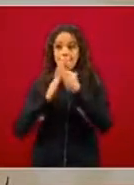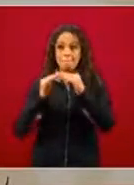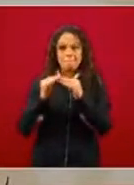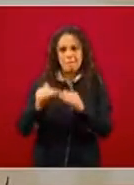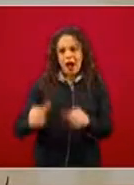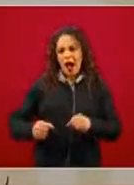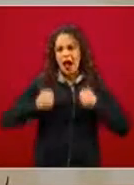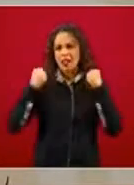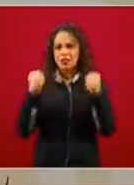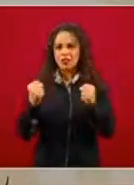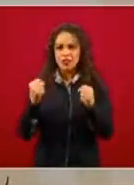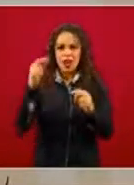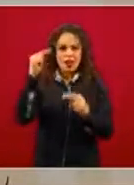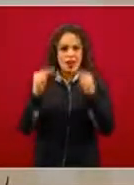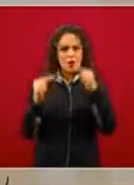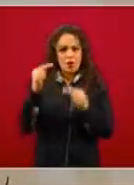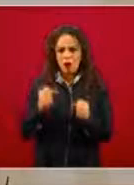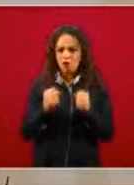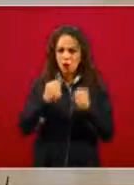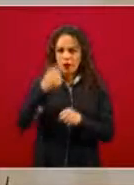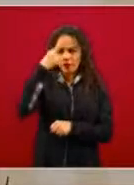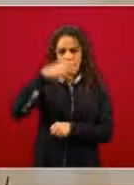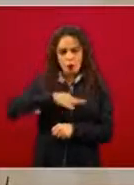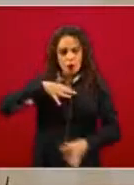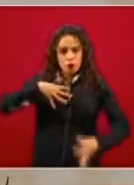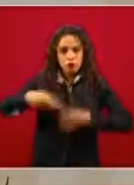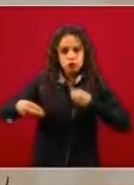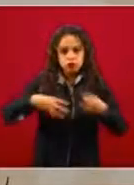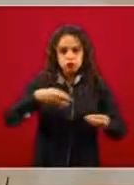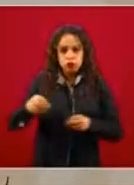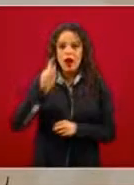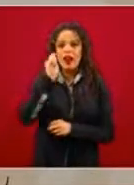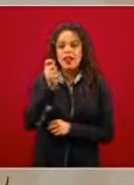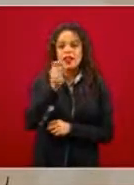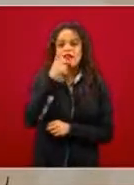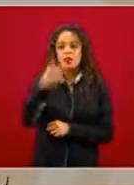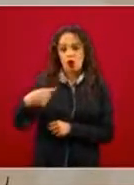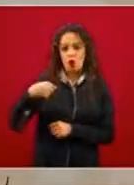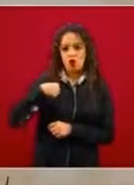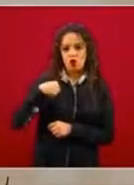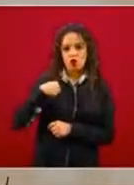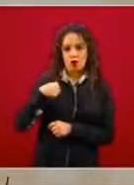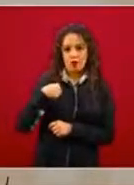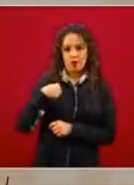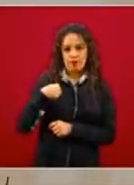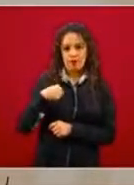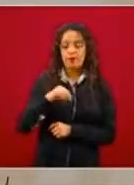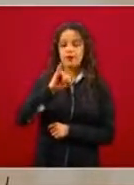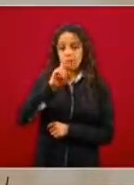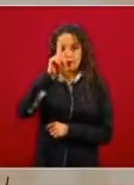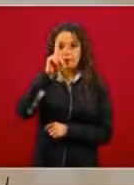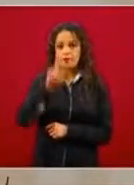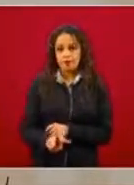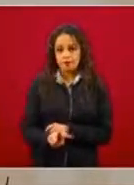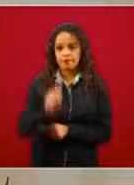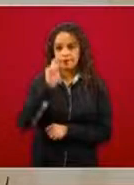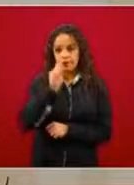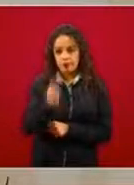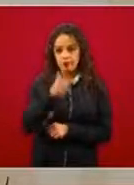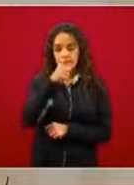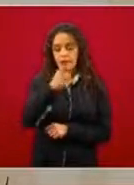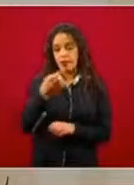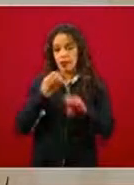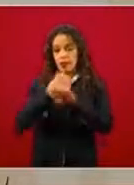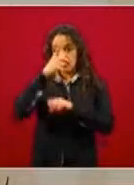and that was me. The pandemic is at its highest intensity level. We do have